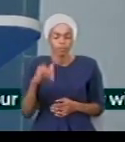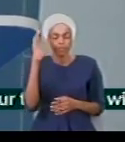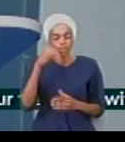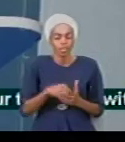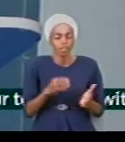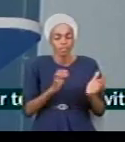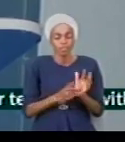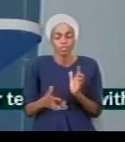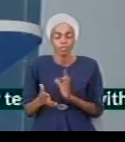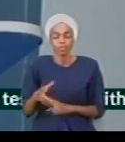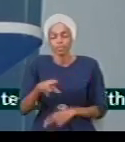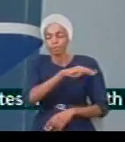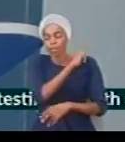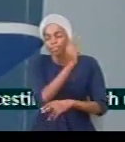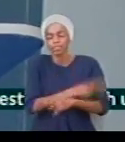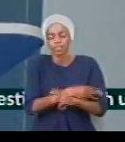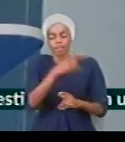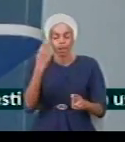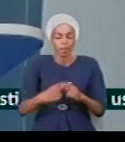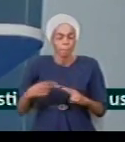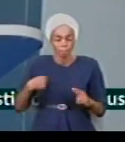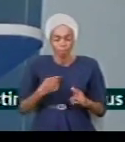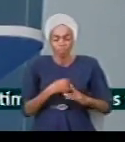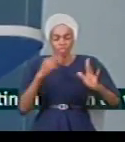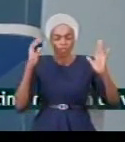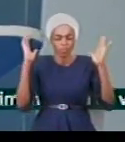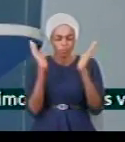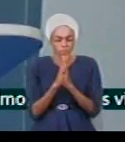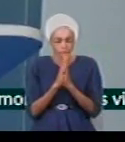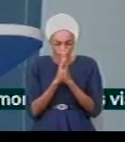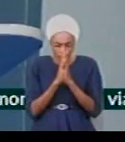pray. A better